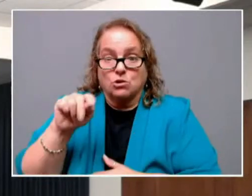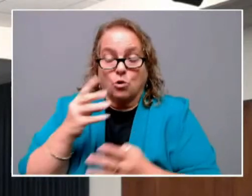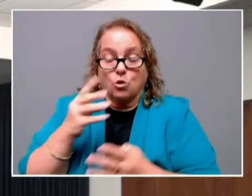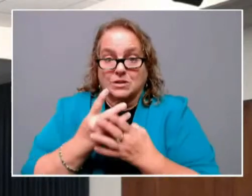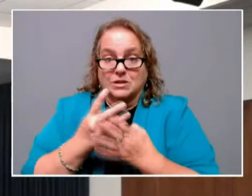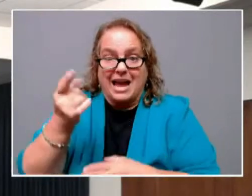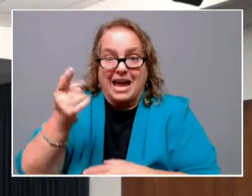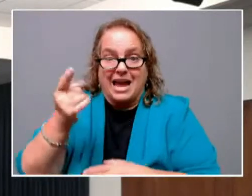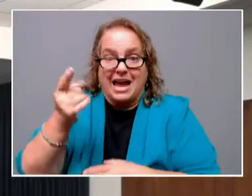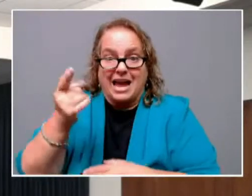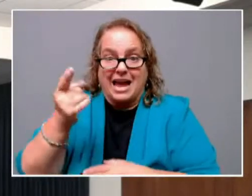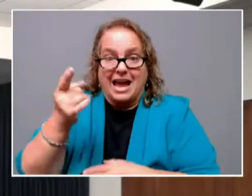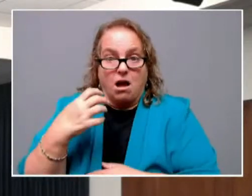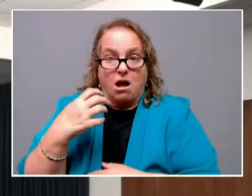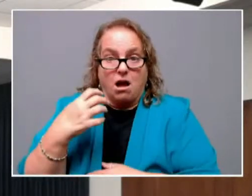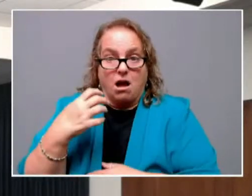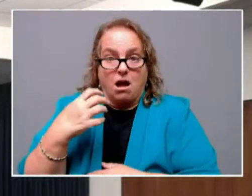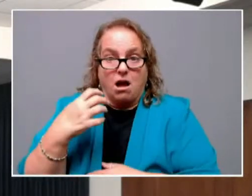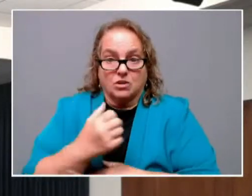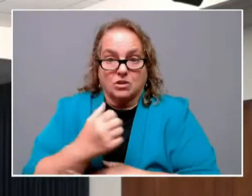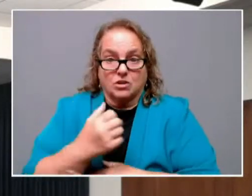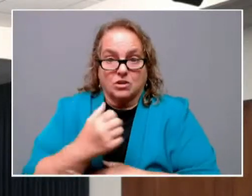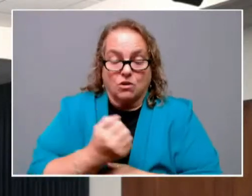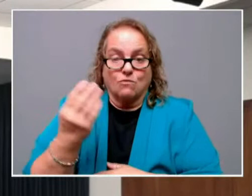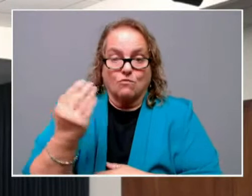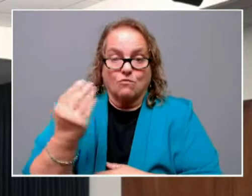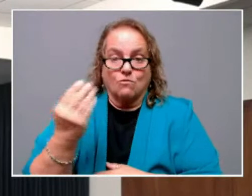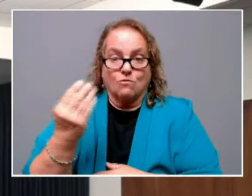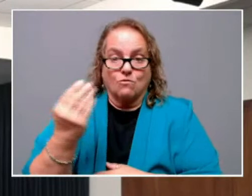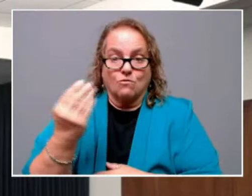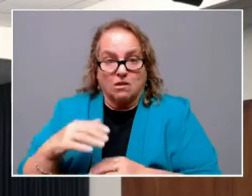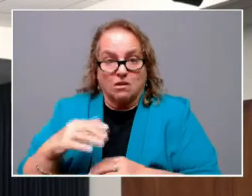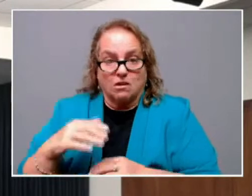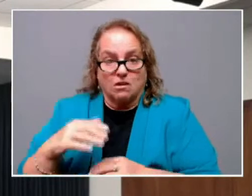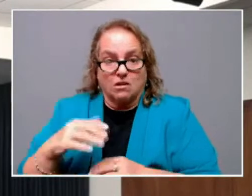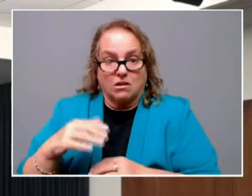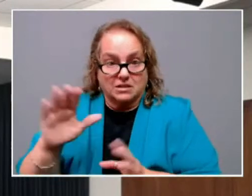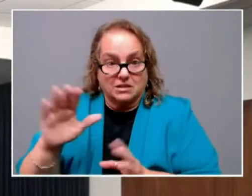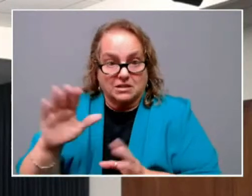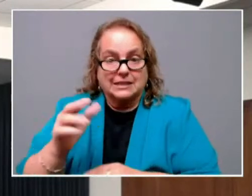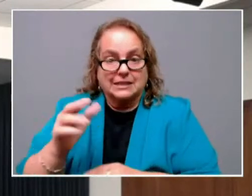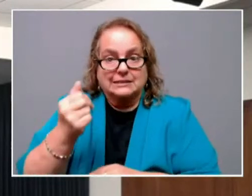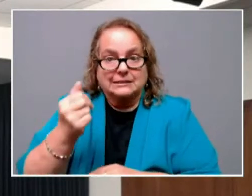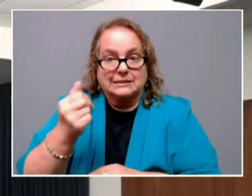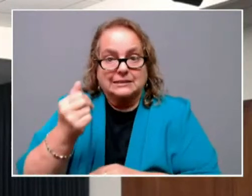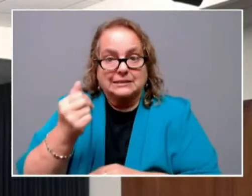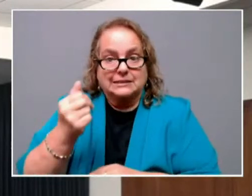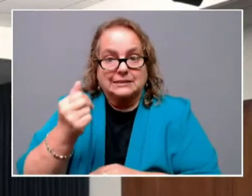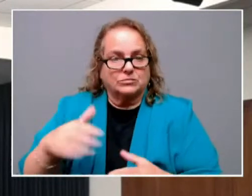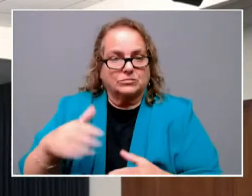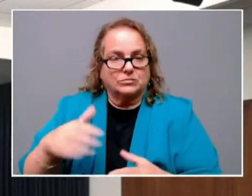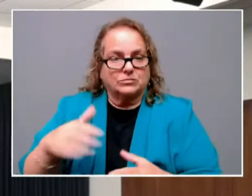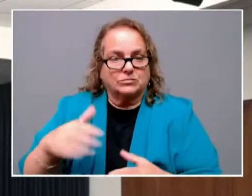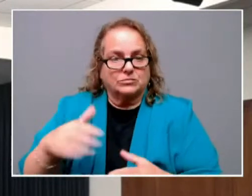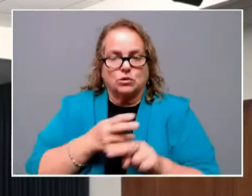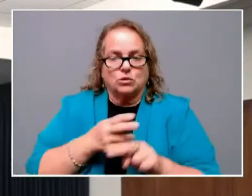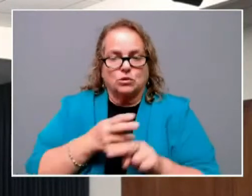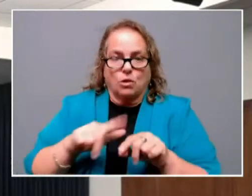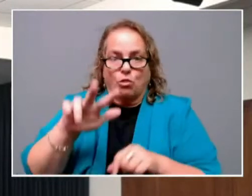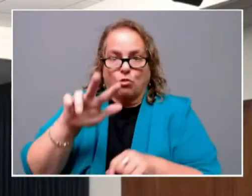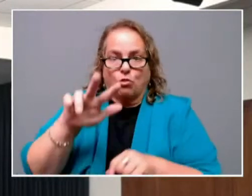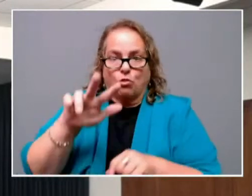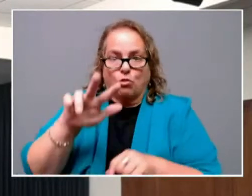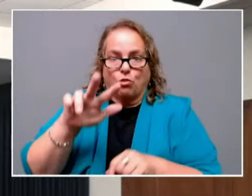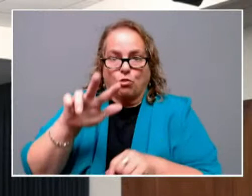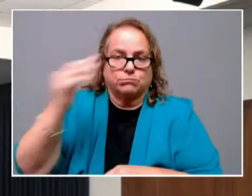Sunday for 1,600 inmates. They already had staffing shortages for various reasons, but 38 were out because of